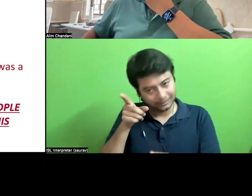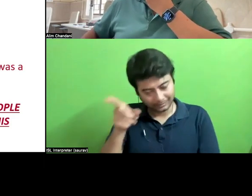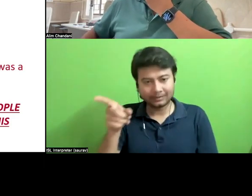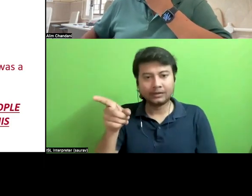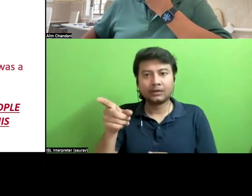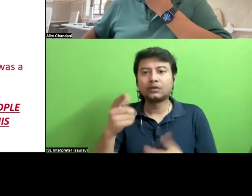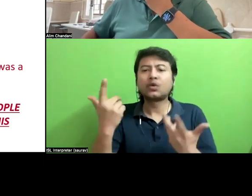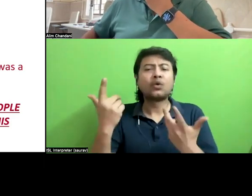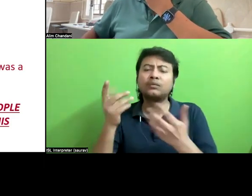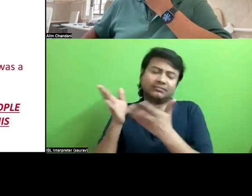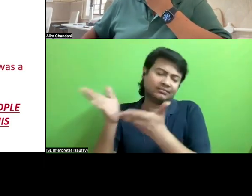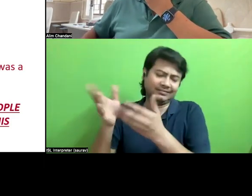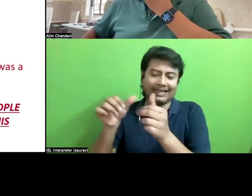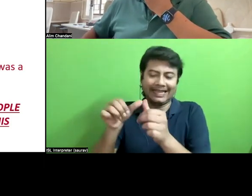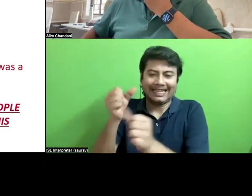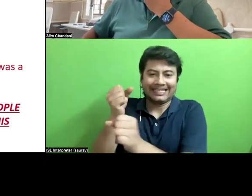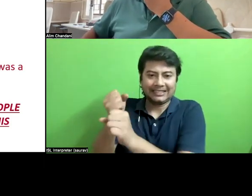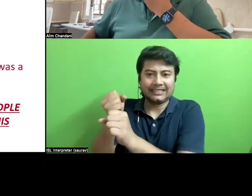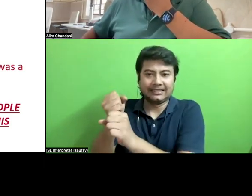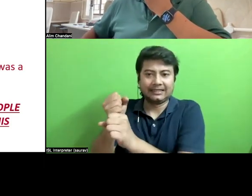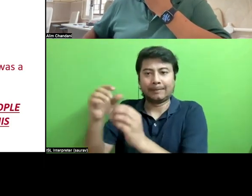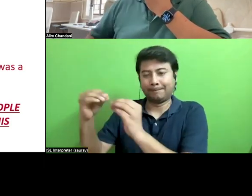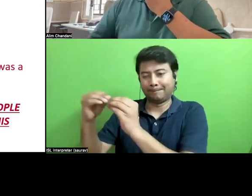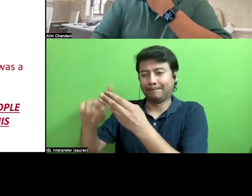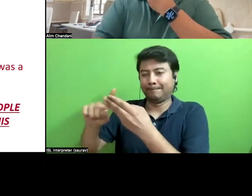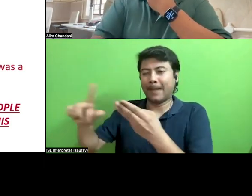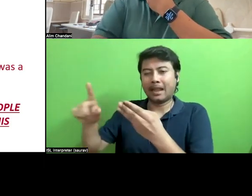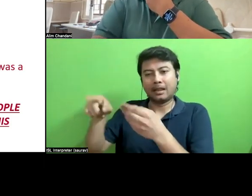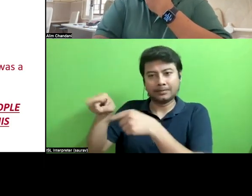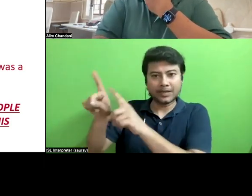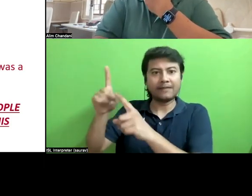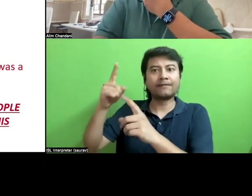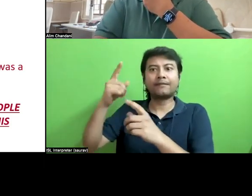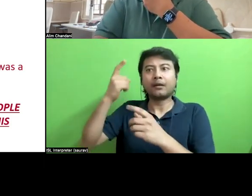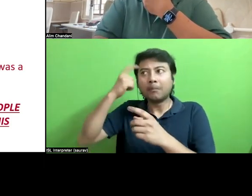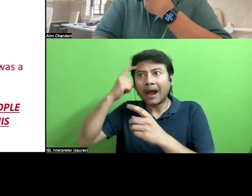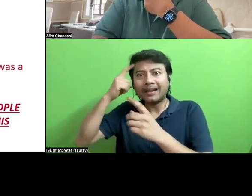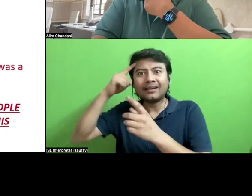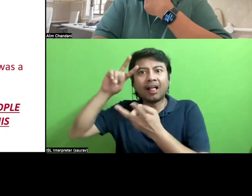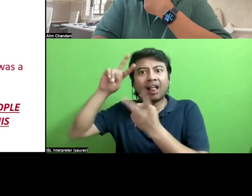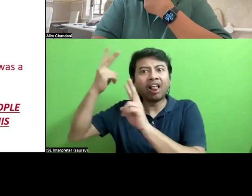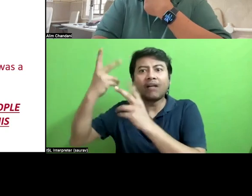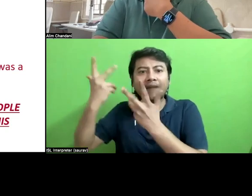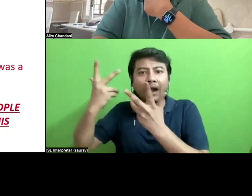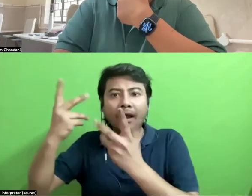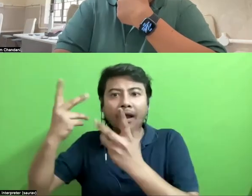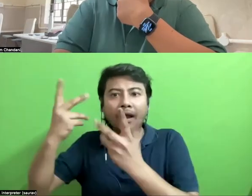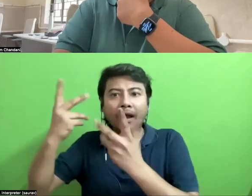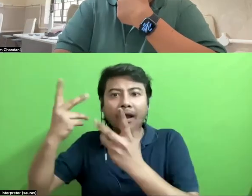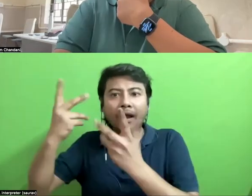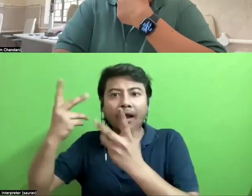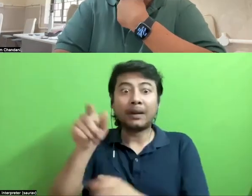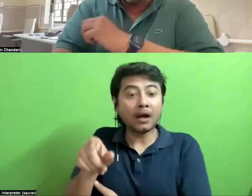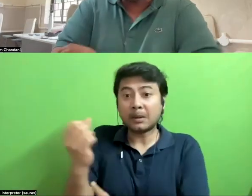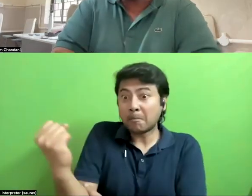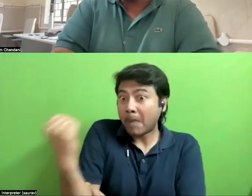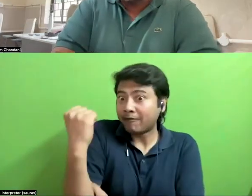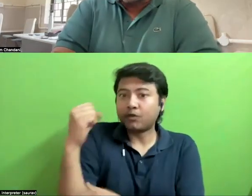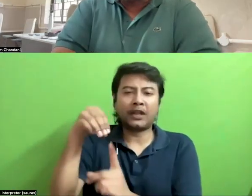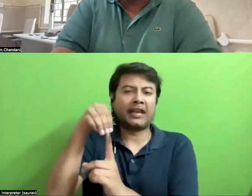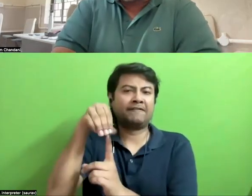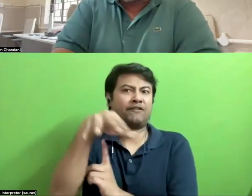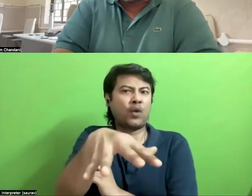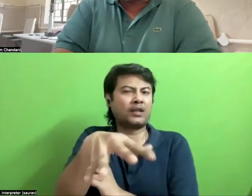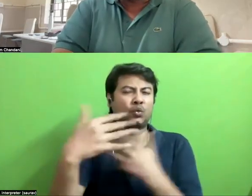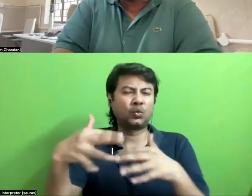whatever those reasons are, right? But what the power of one, influential people can do. And later you're going to see one of the